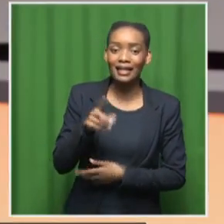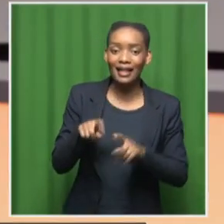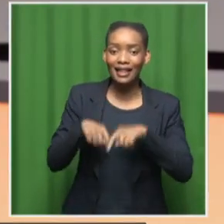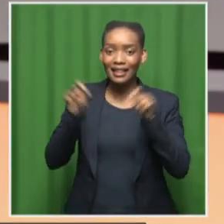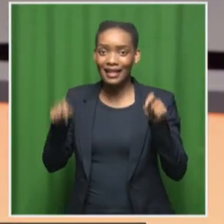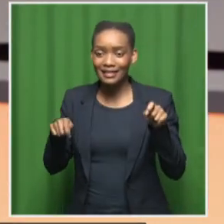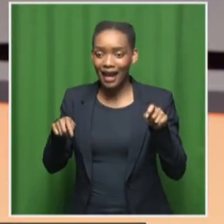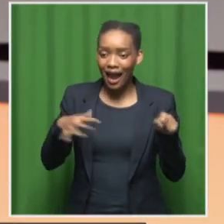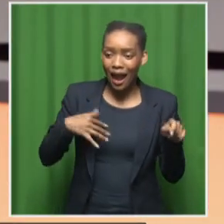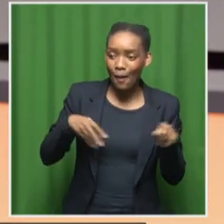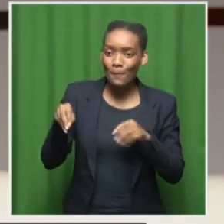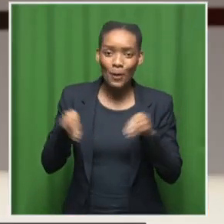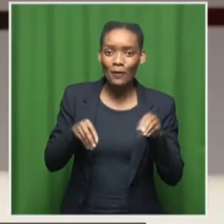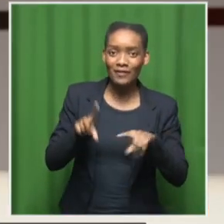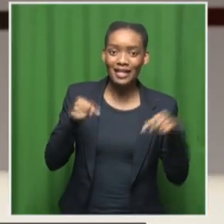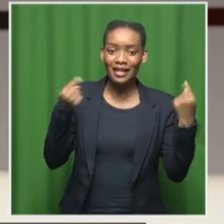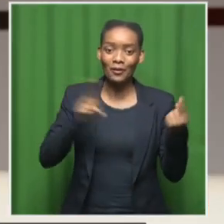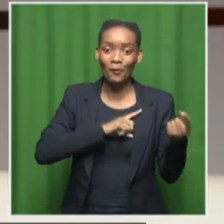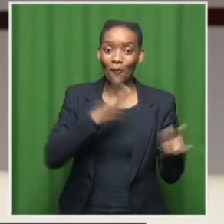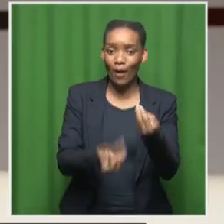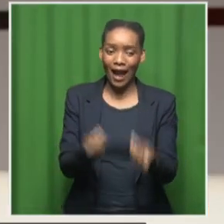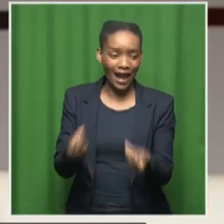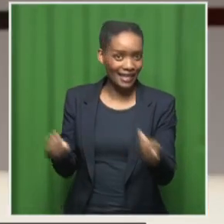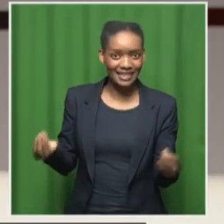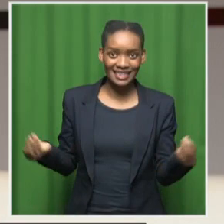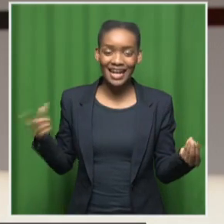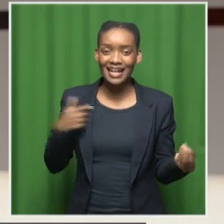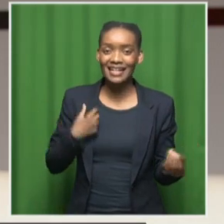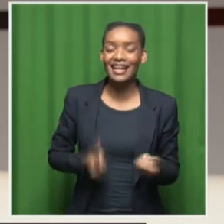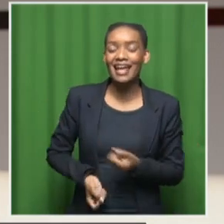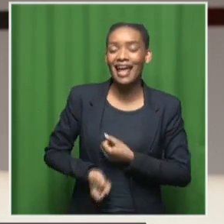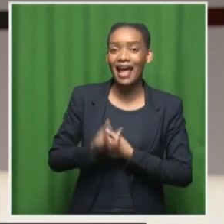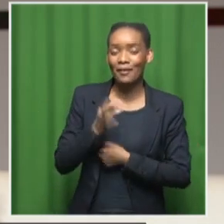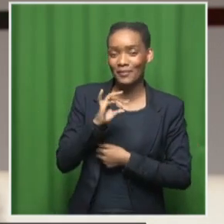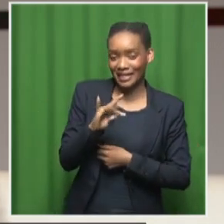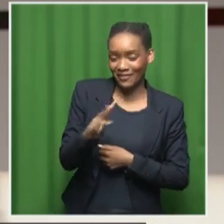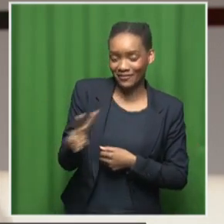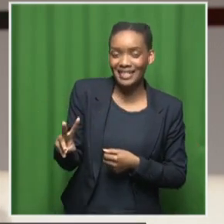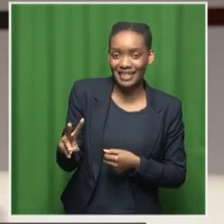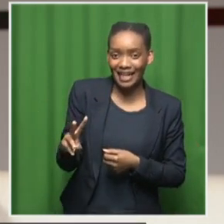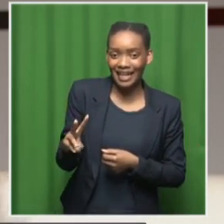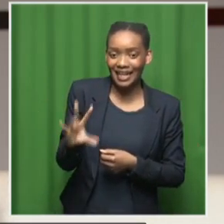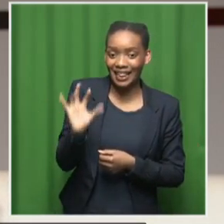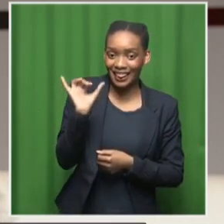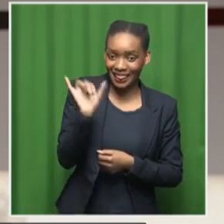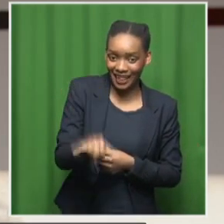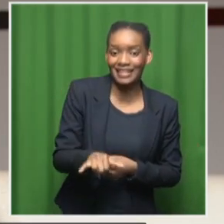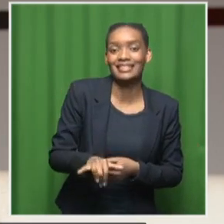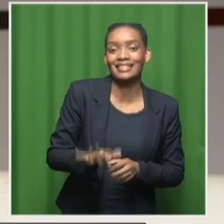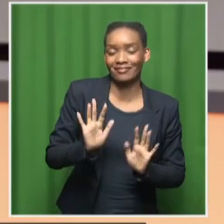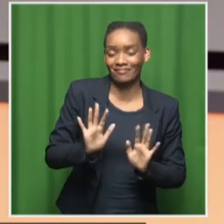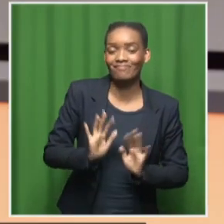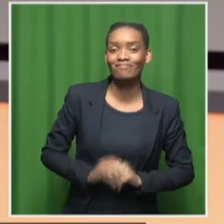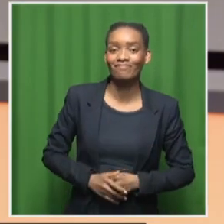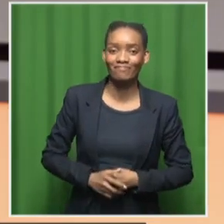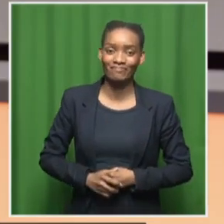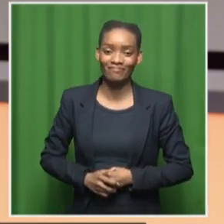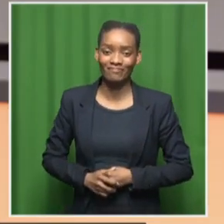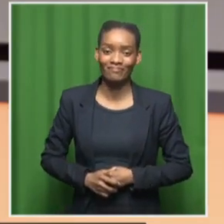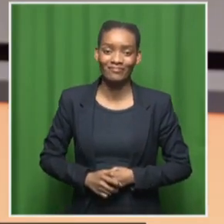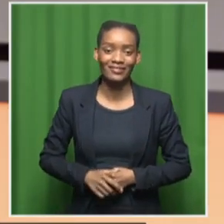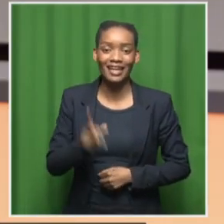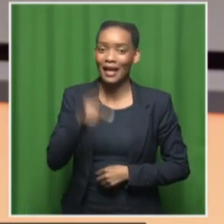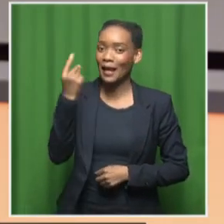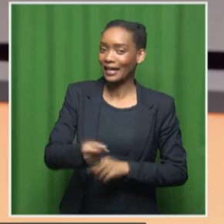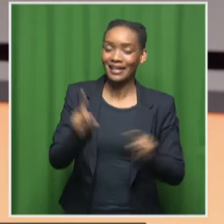move because there are children, and this happens every single day. That, wow. You cannot beat